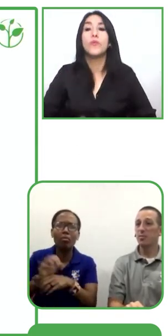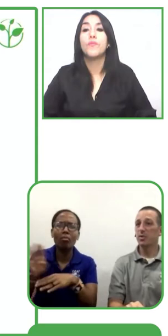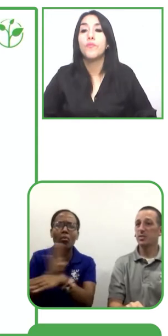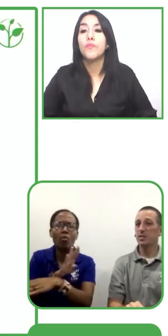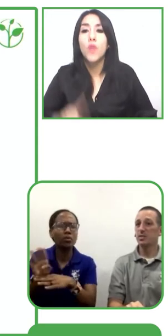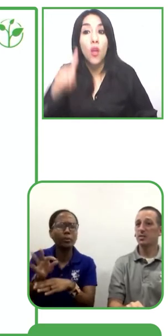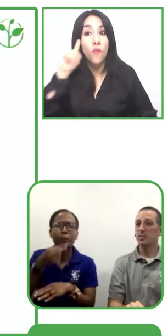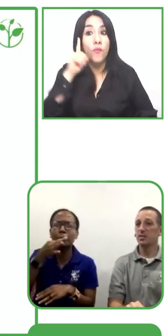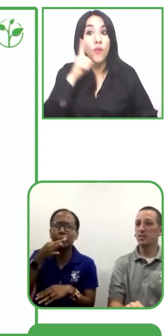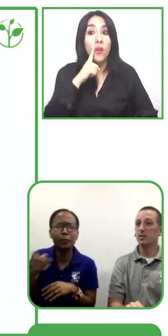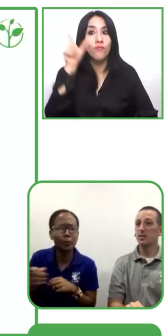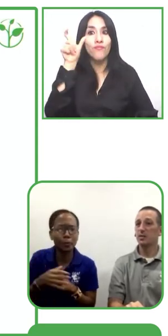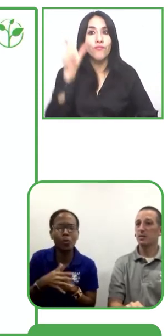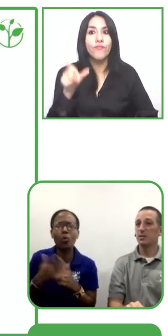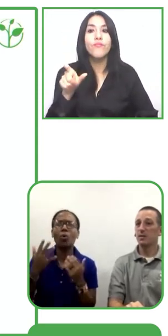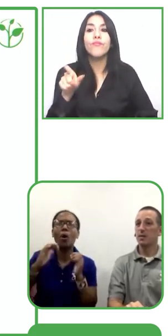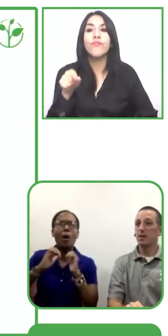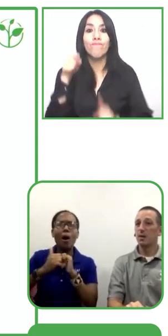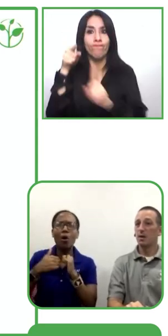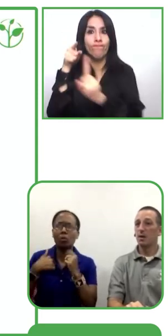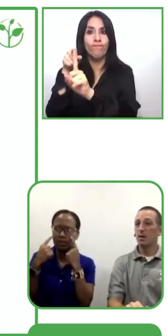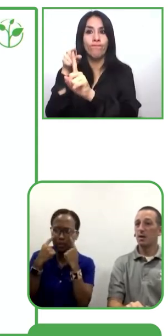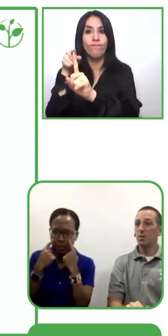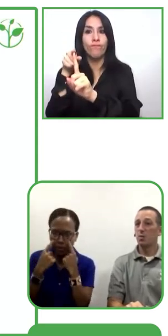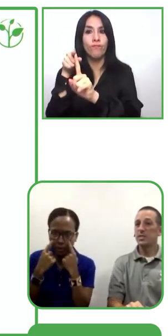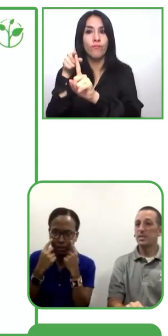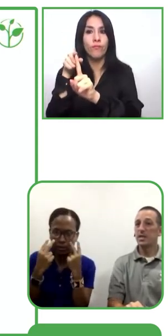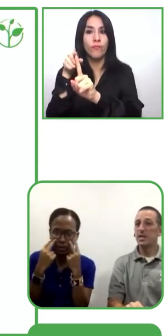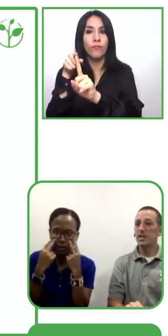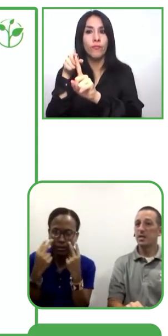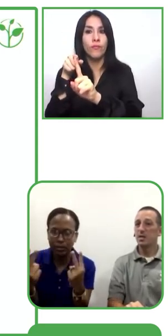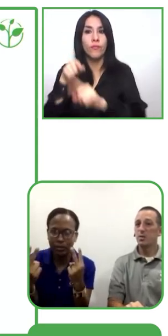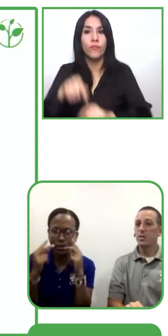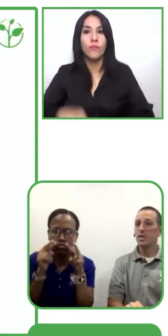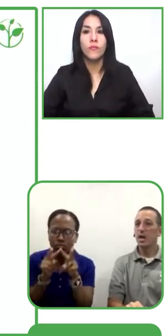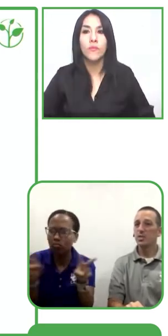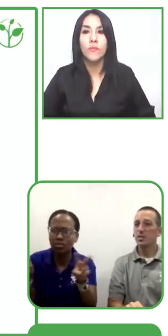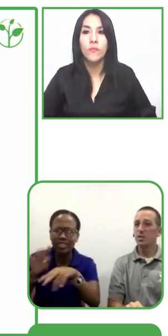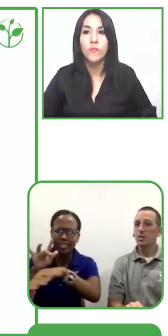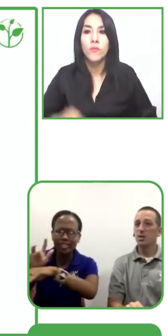We see, we touch, we smell, we taste.